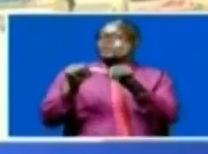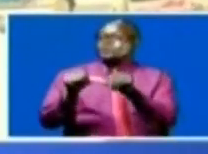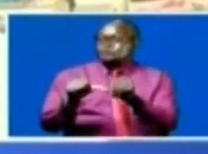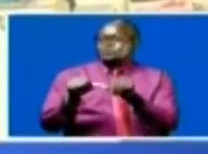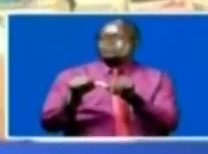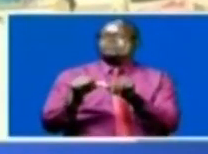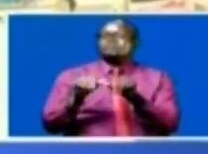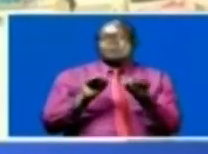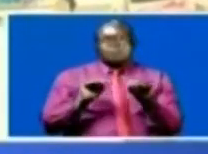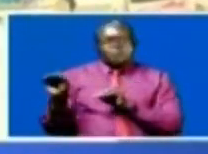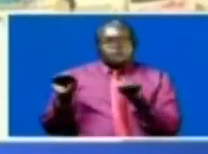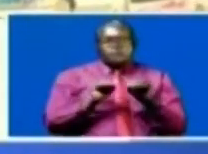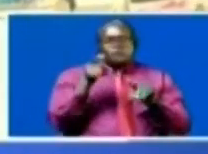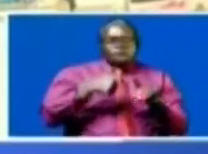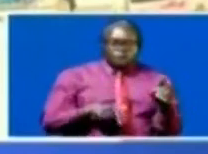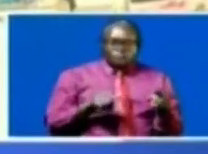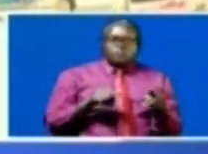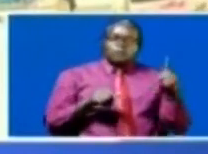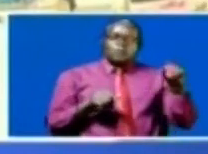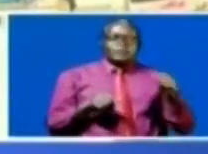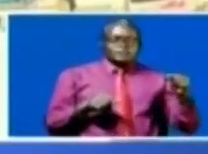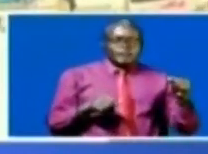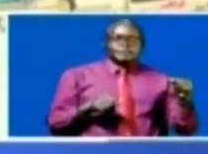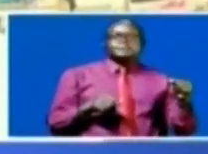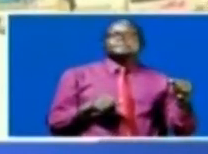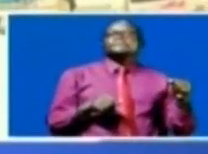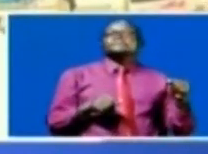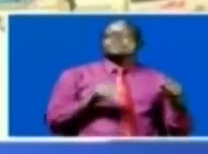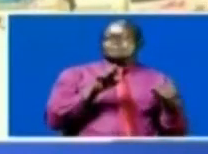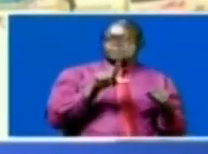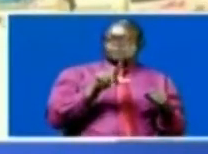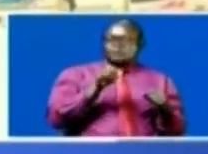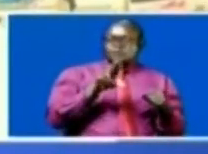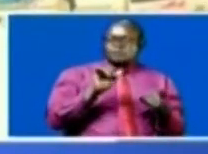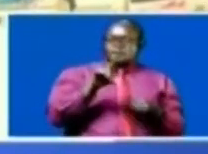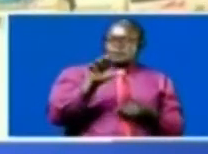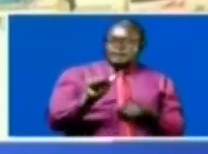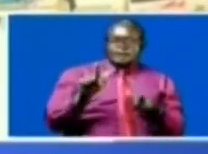the Mamangina side, Florida, and then you'll